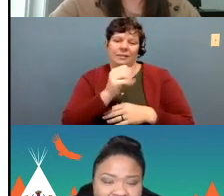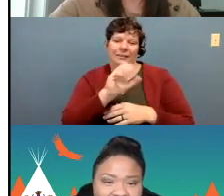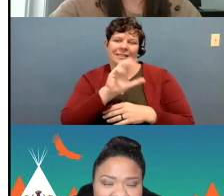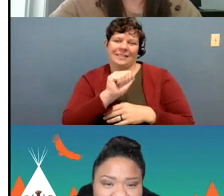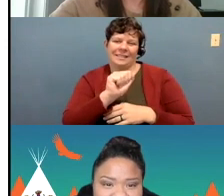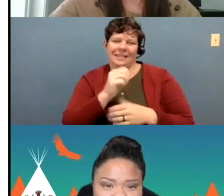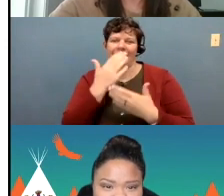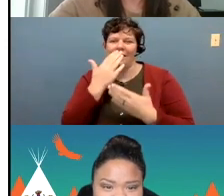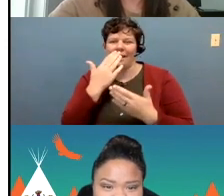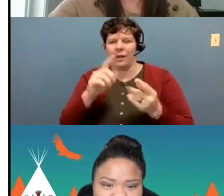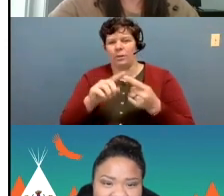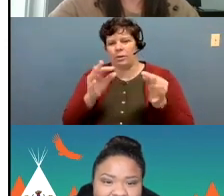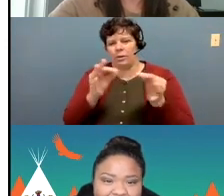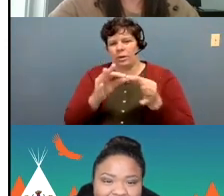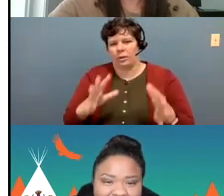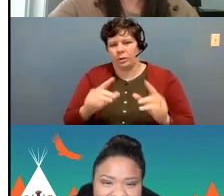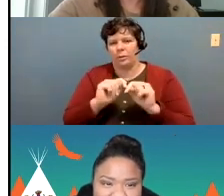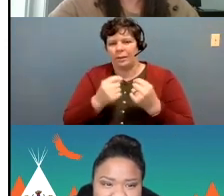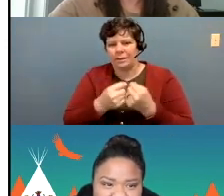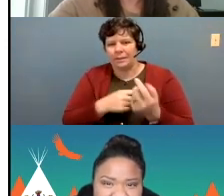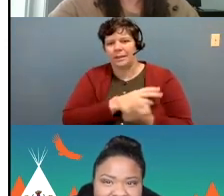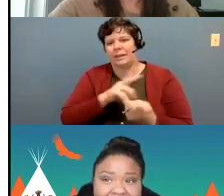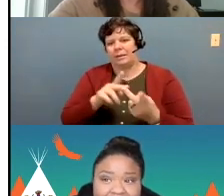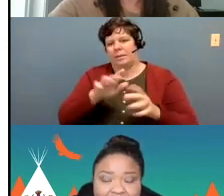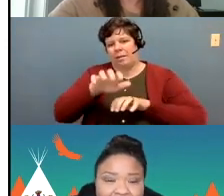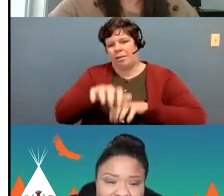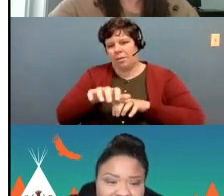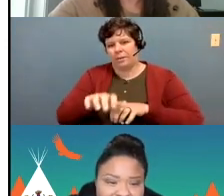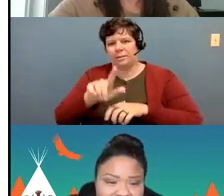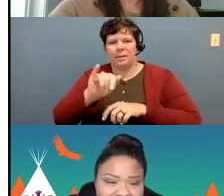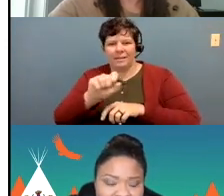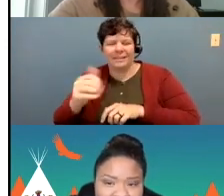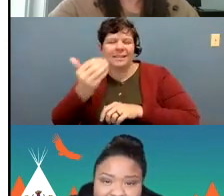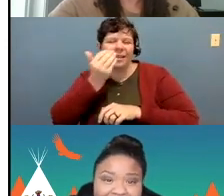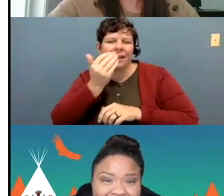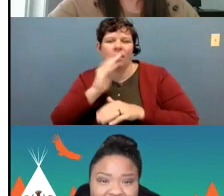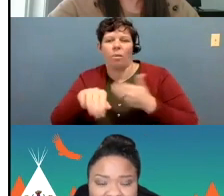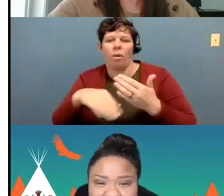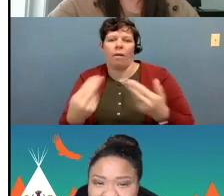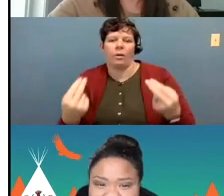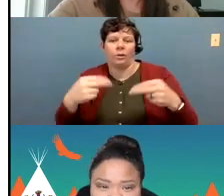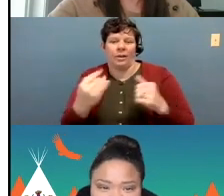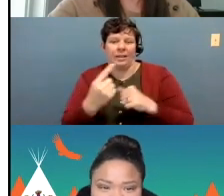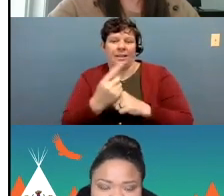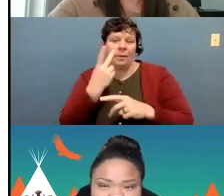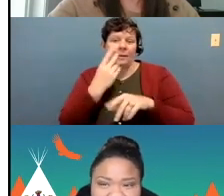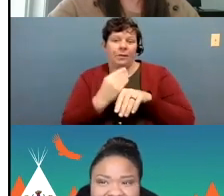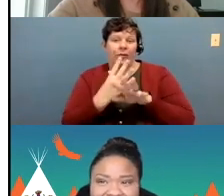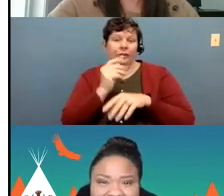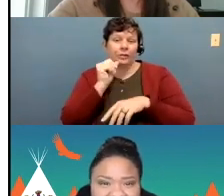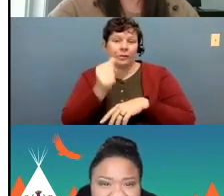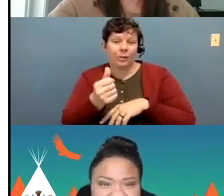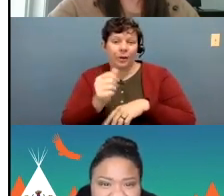our ASL translation team, to our closed captioner. Thank you all for attending today. I will see you virtually tomorrow